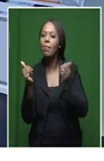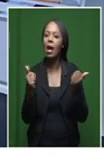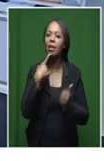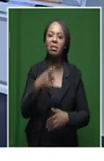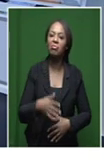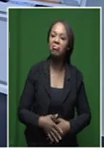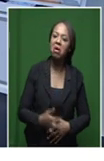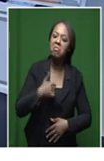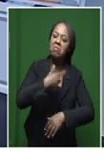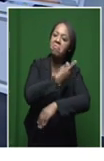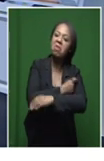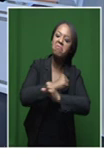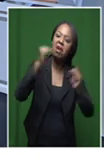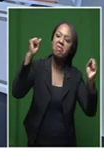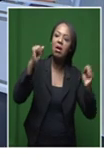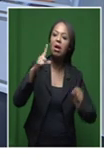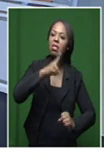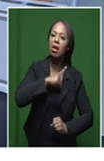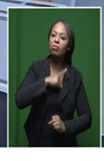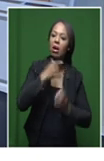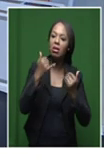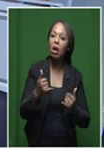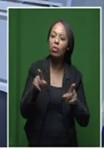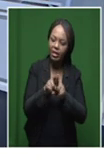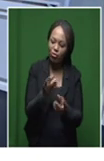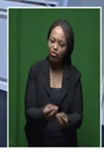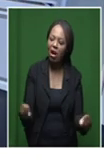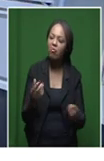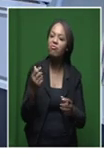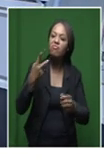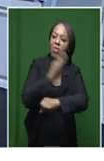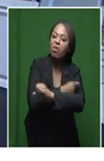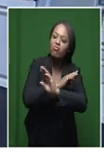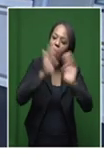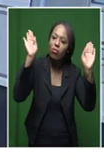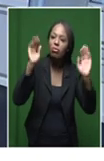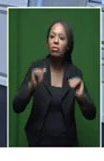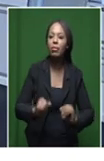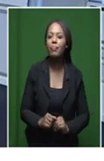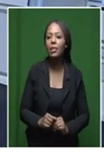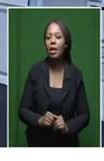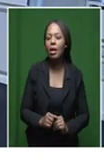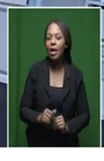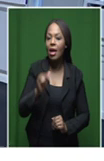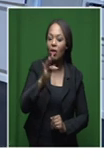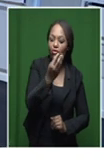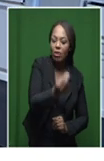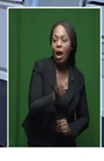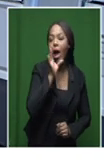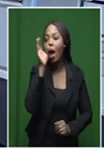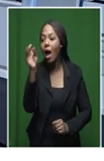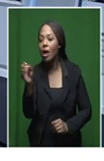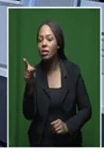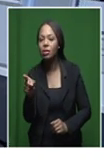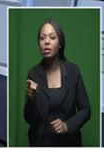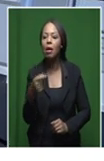not going to take vaccine, and that is what they're going to do with their children. So if the children ask you, as a parent, that I need to